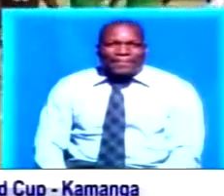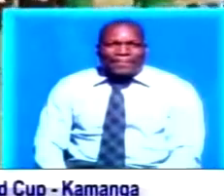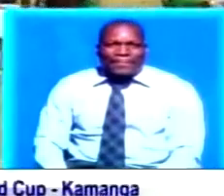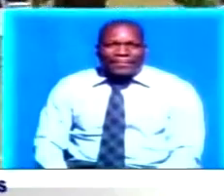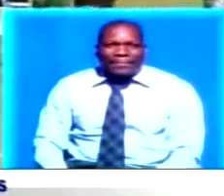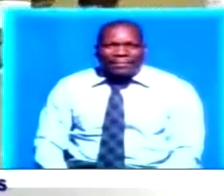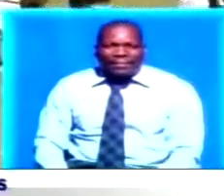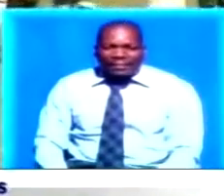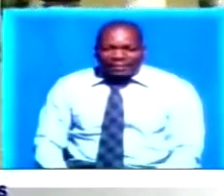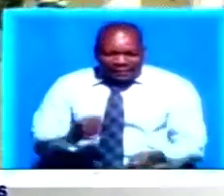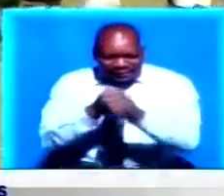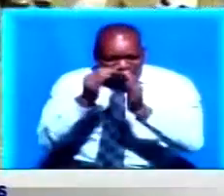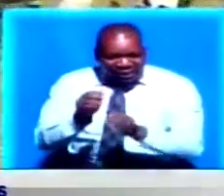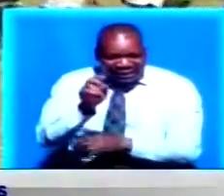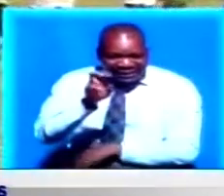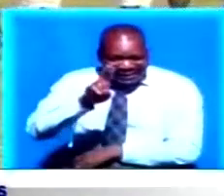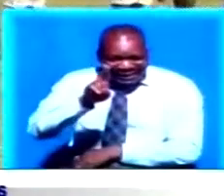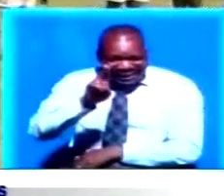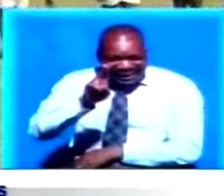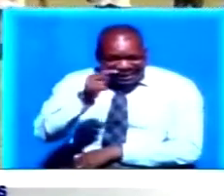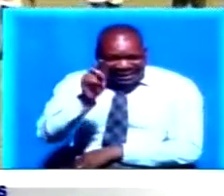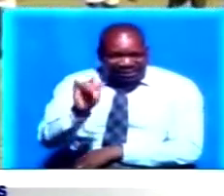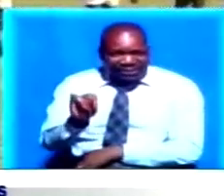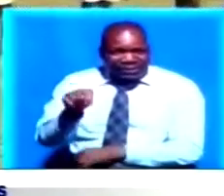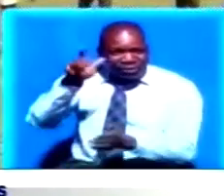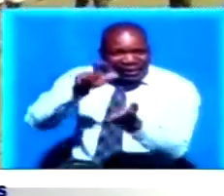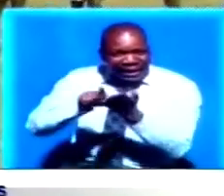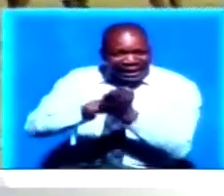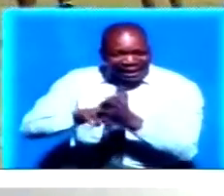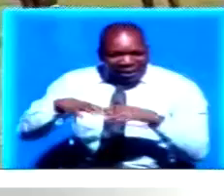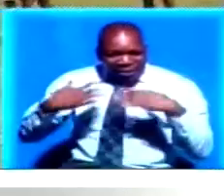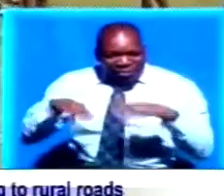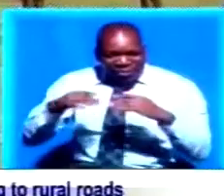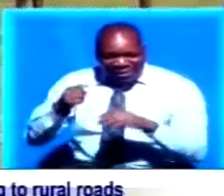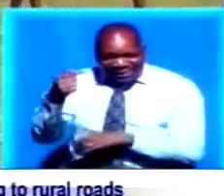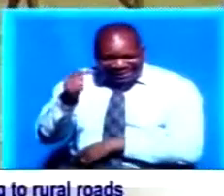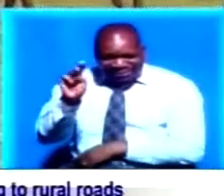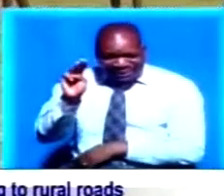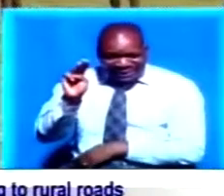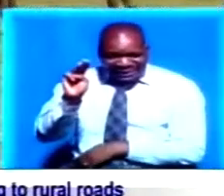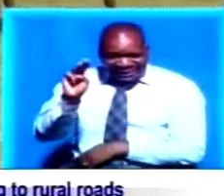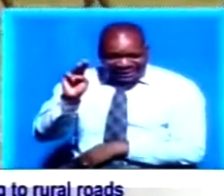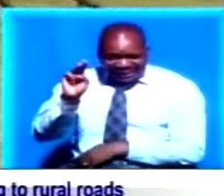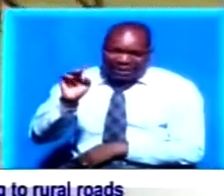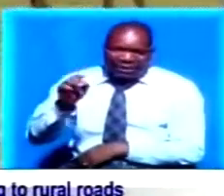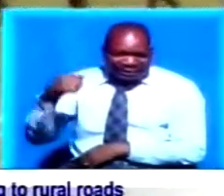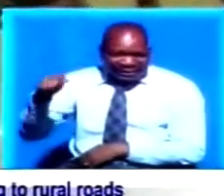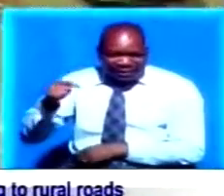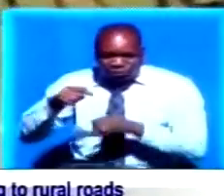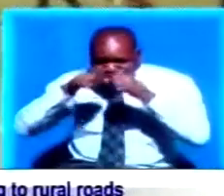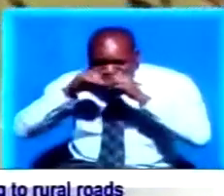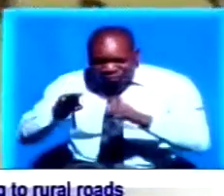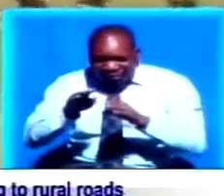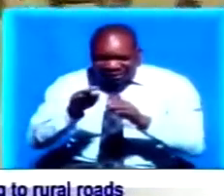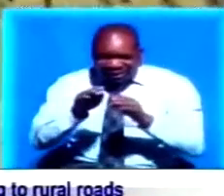Lusaka rugby fans were treated to an exciting game, which saw Green Buffaloes Rugby Club carry the day against the Lusaka Rugby